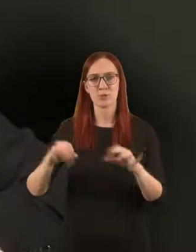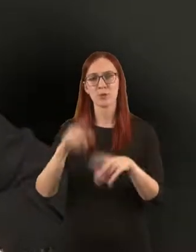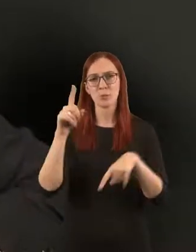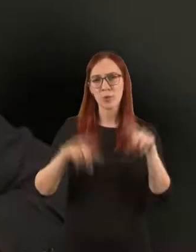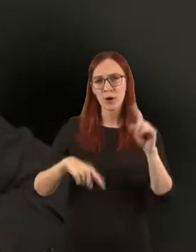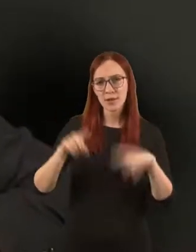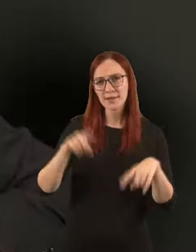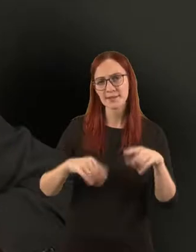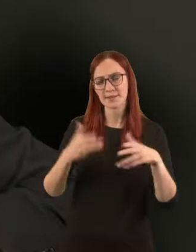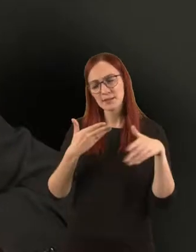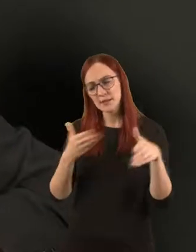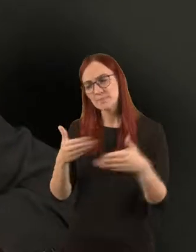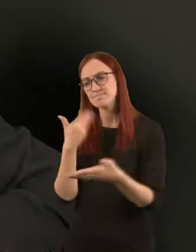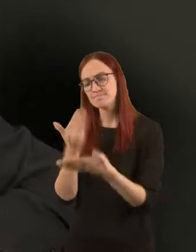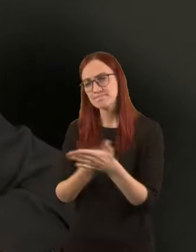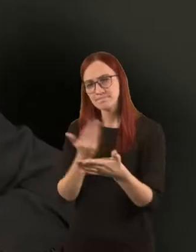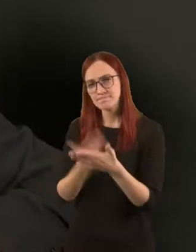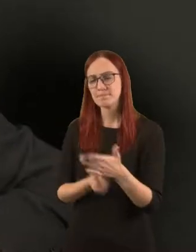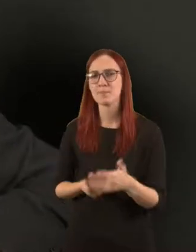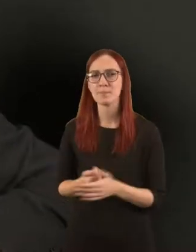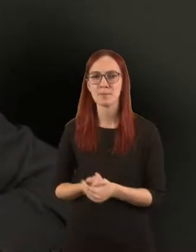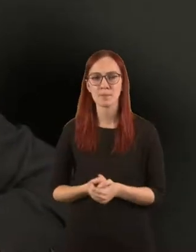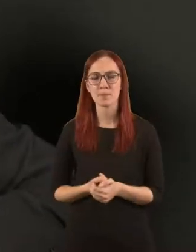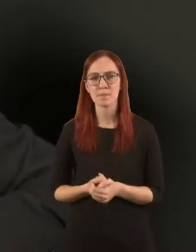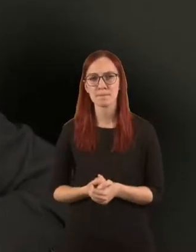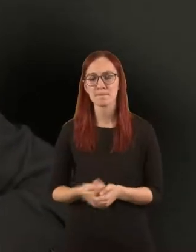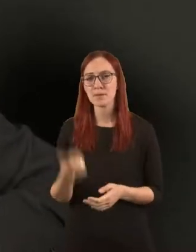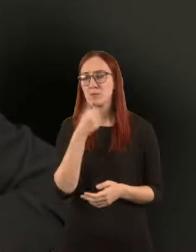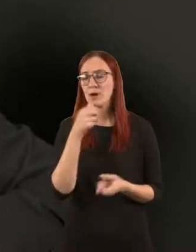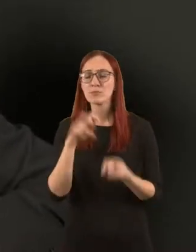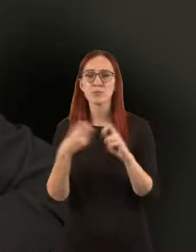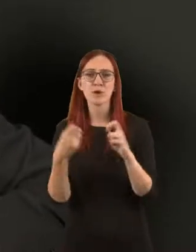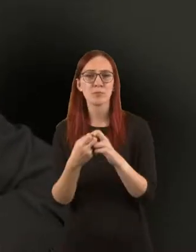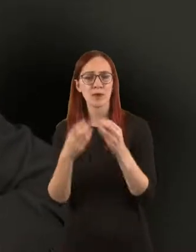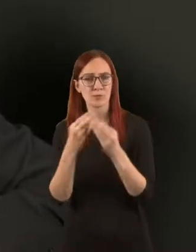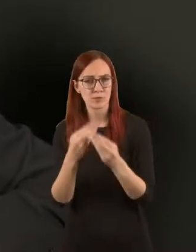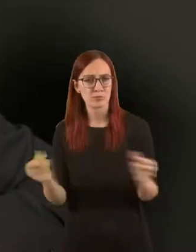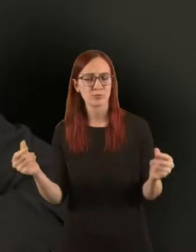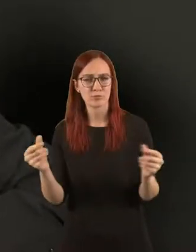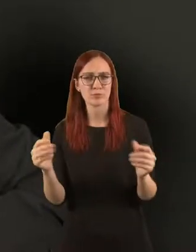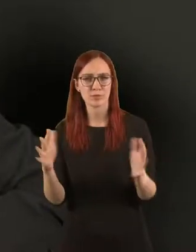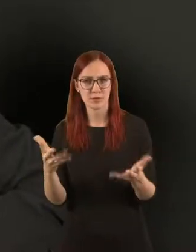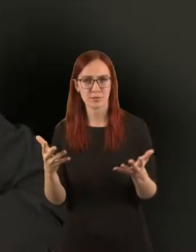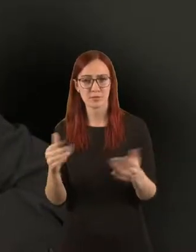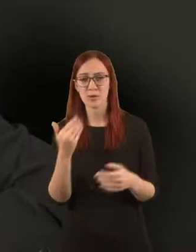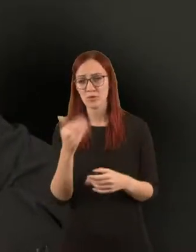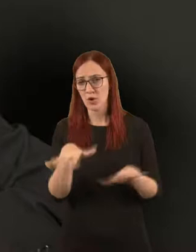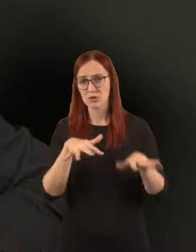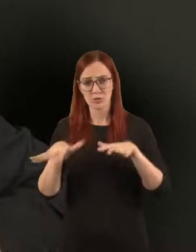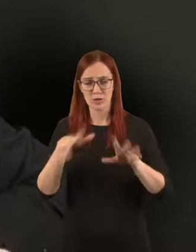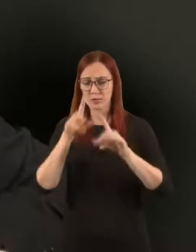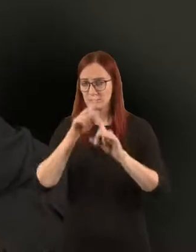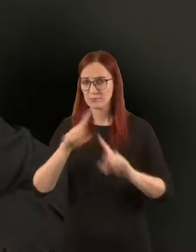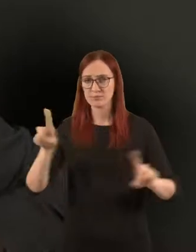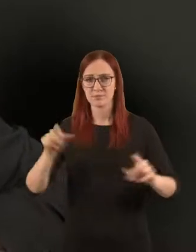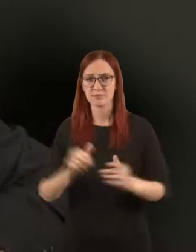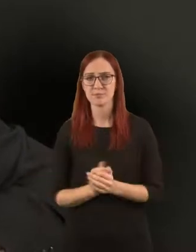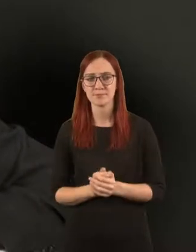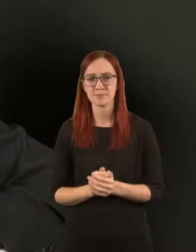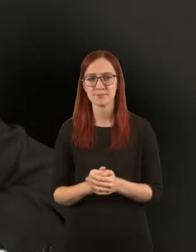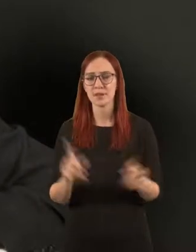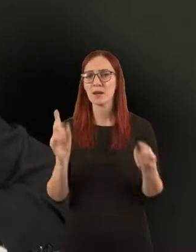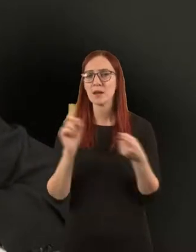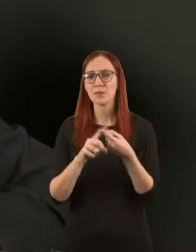very unique situation. First, I have to say that diesel is the worst option